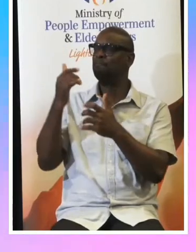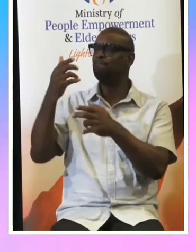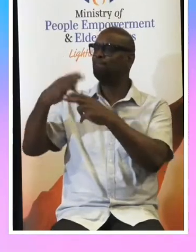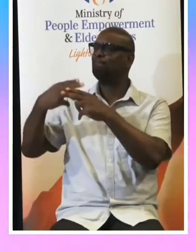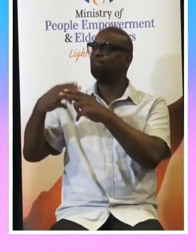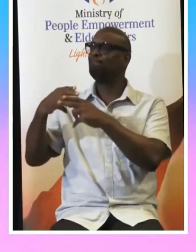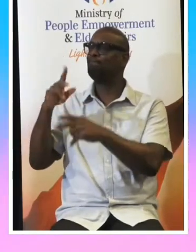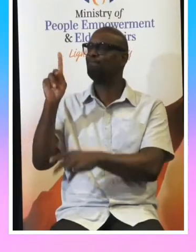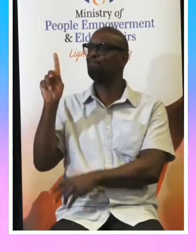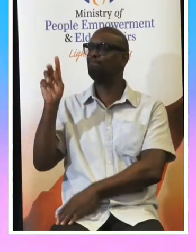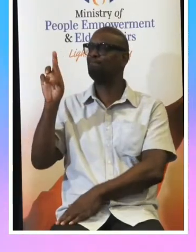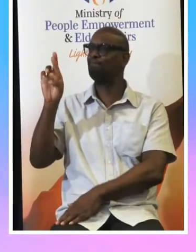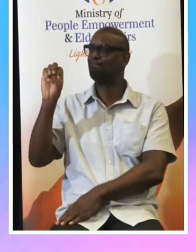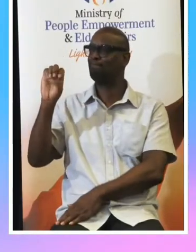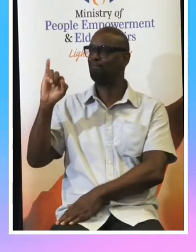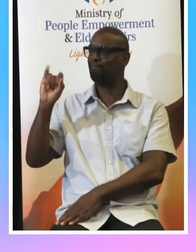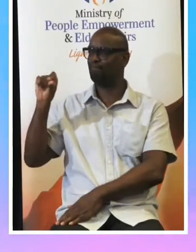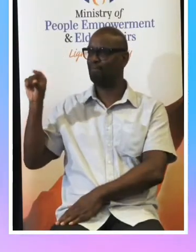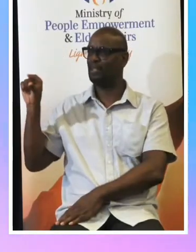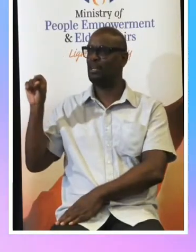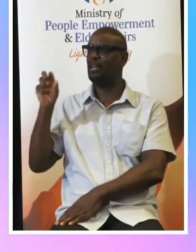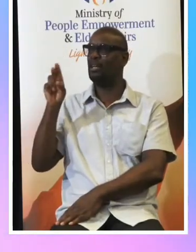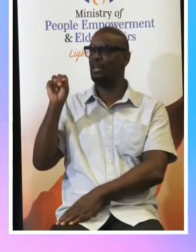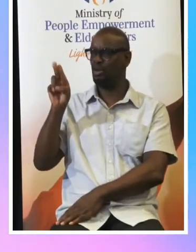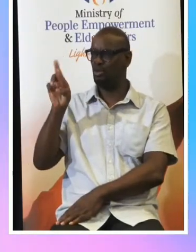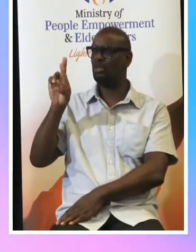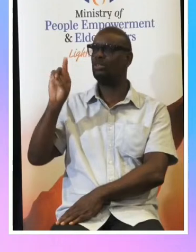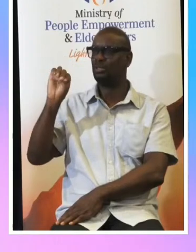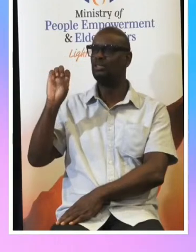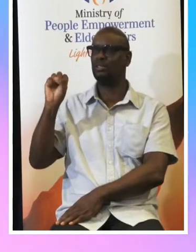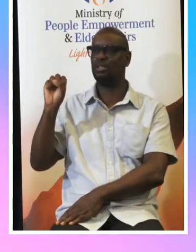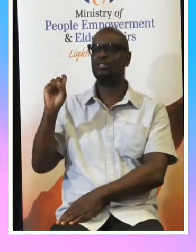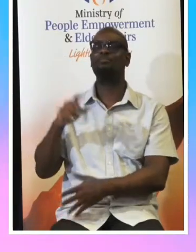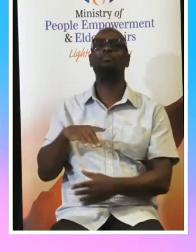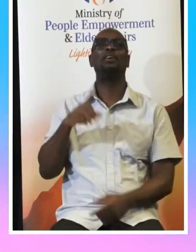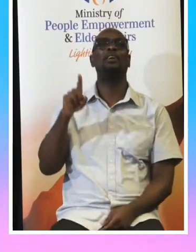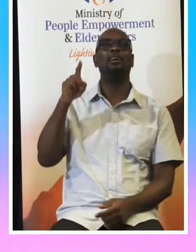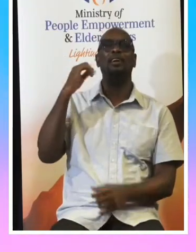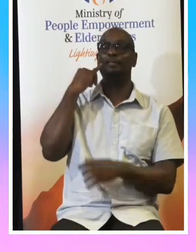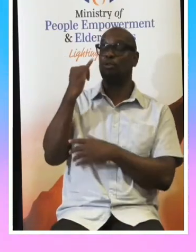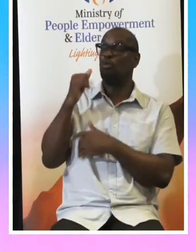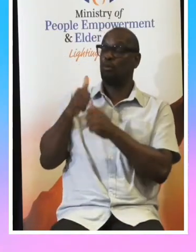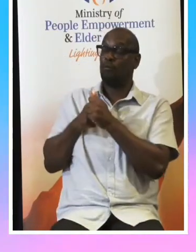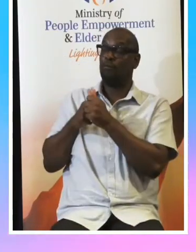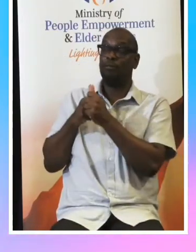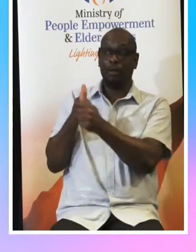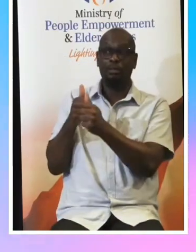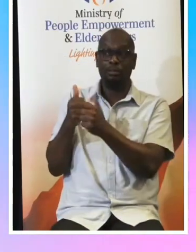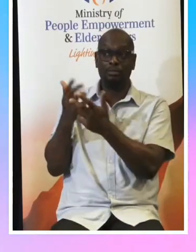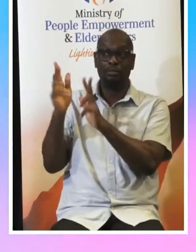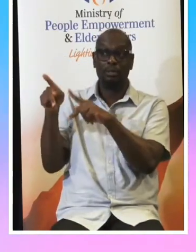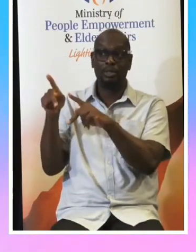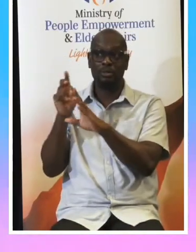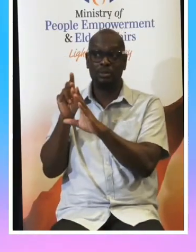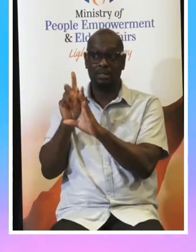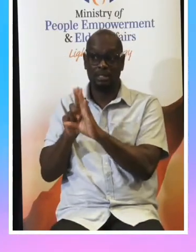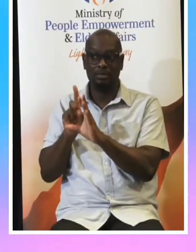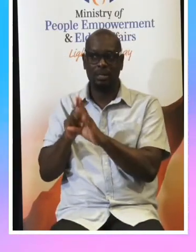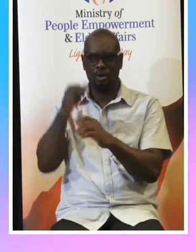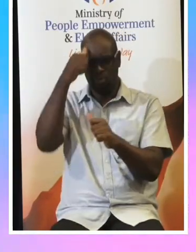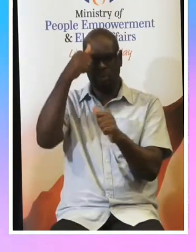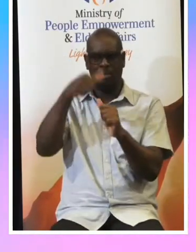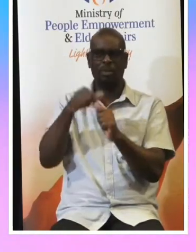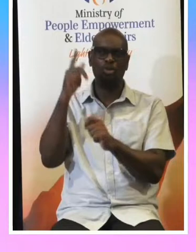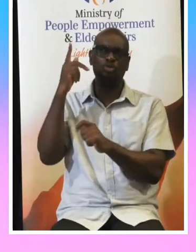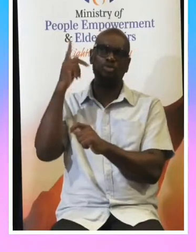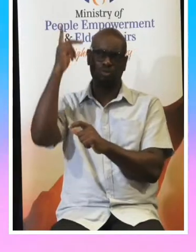who follows the disabilities cause knows, would have been an outstanding young individual, person with disabilities,